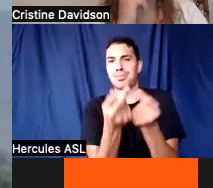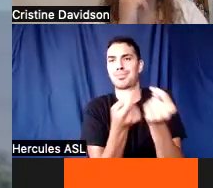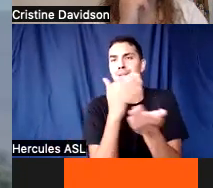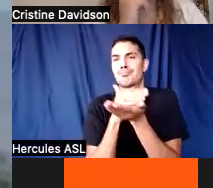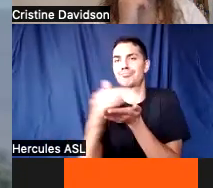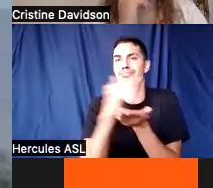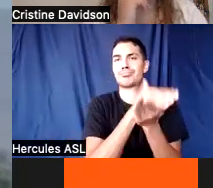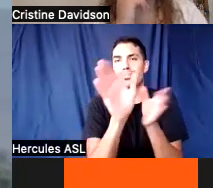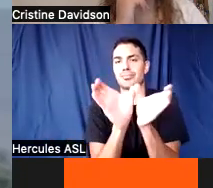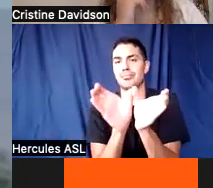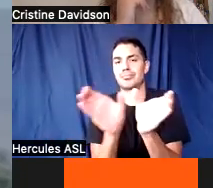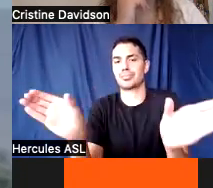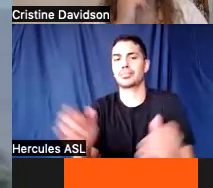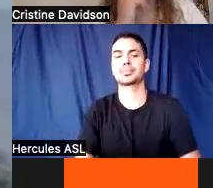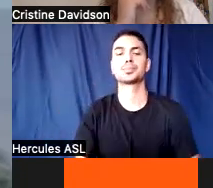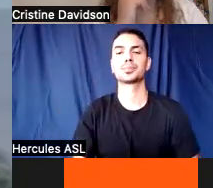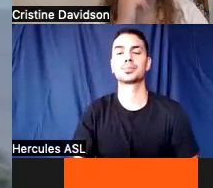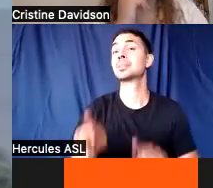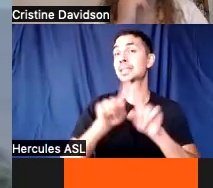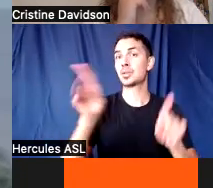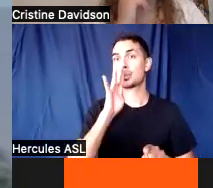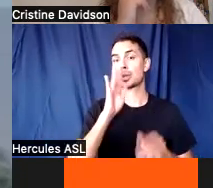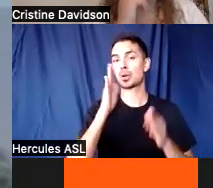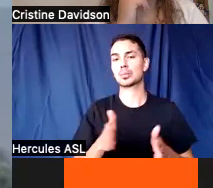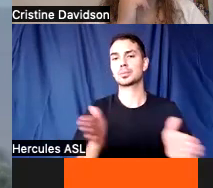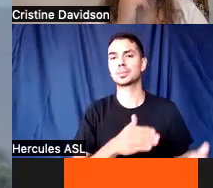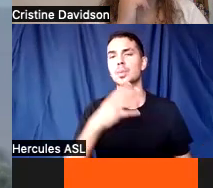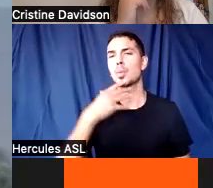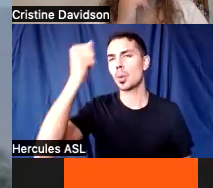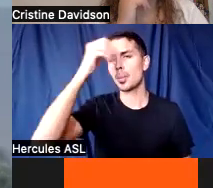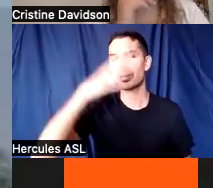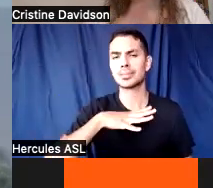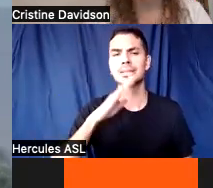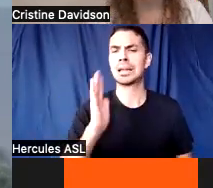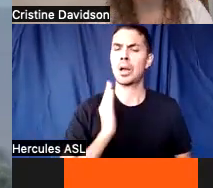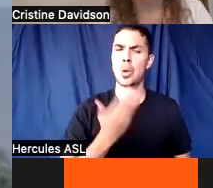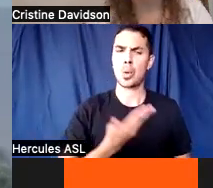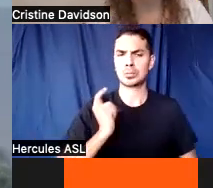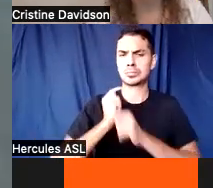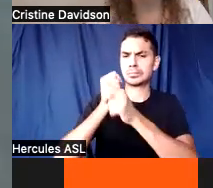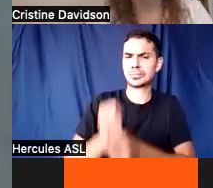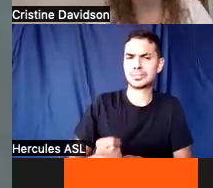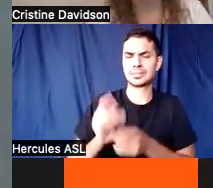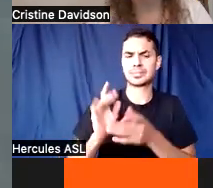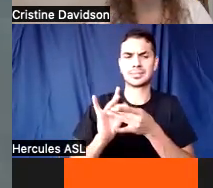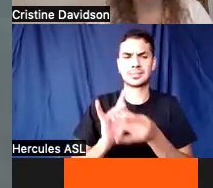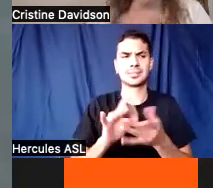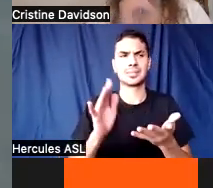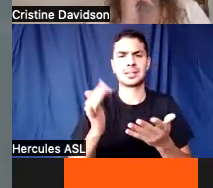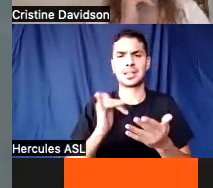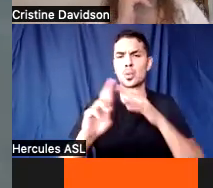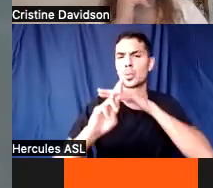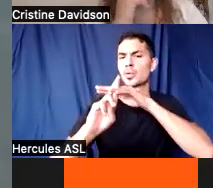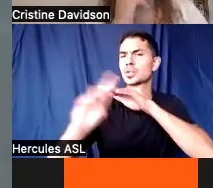Our tradition is kind of rooted in being refugees, leaving Europe to find a safe place.